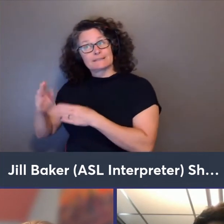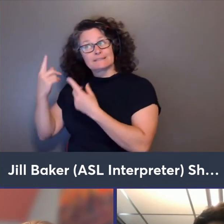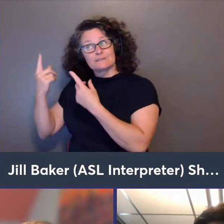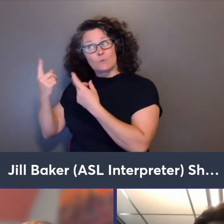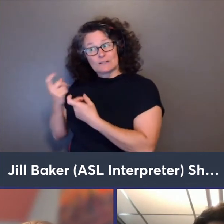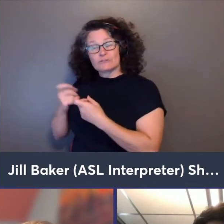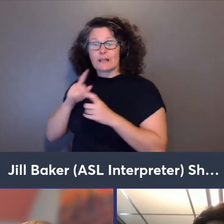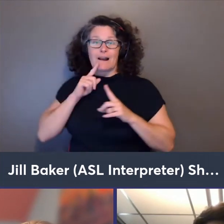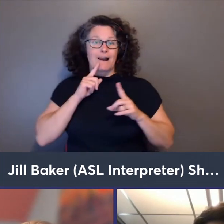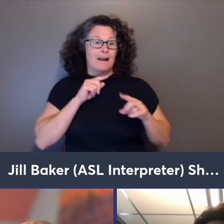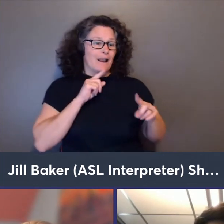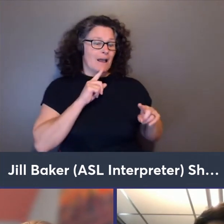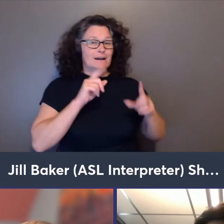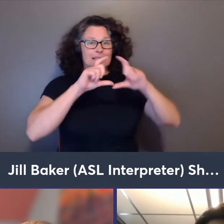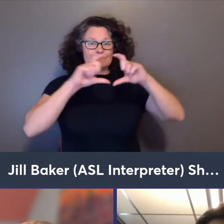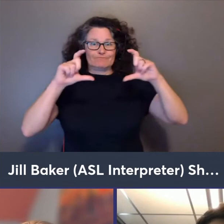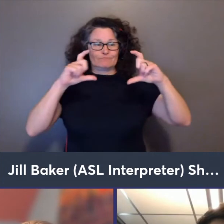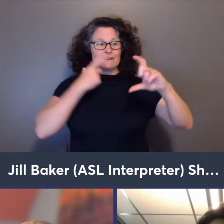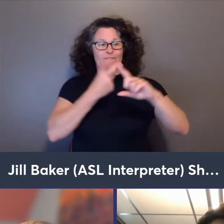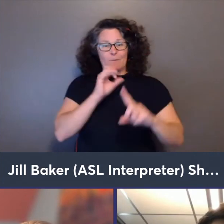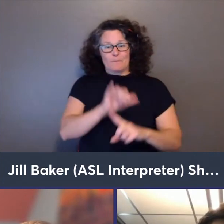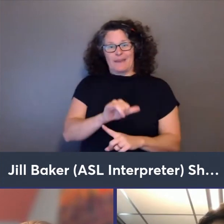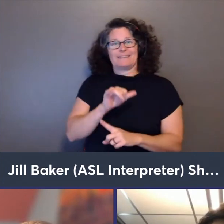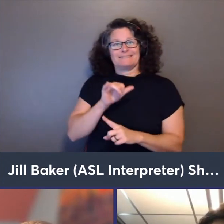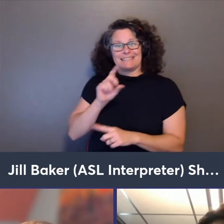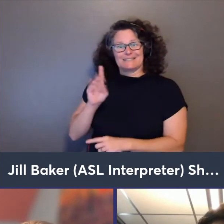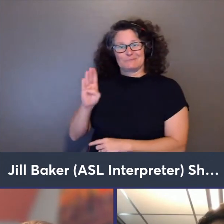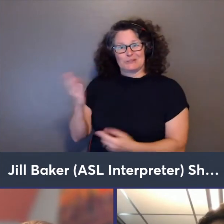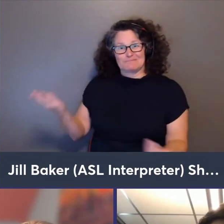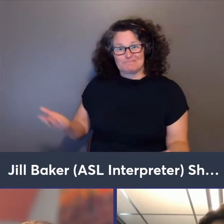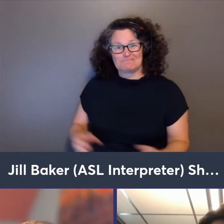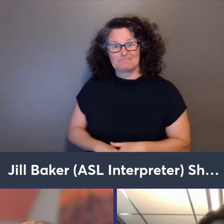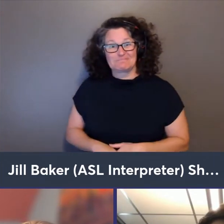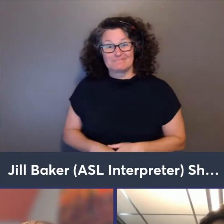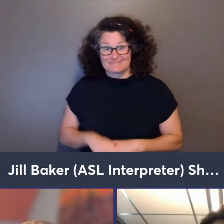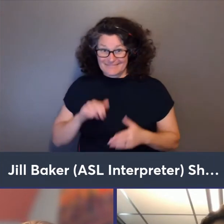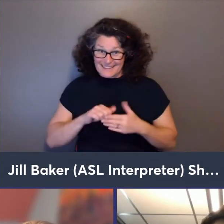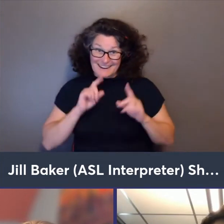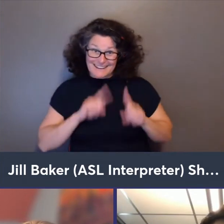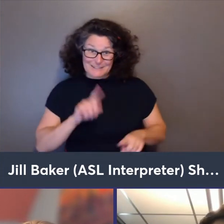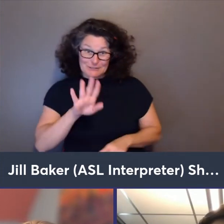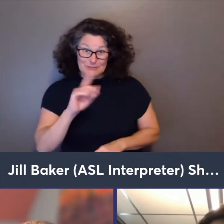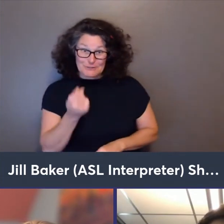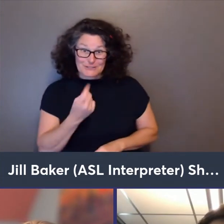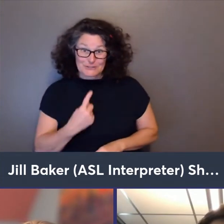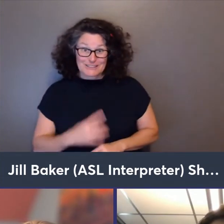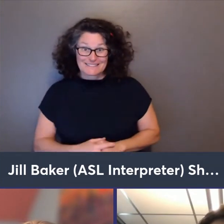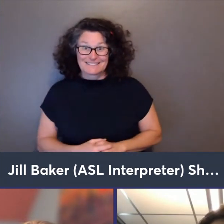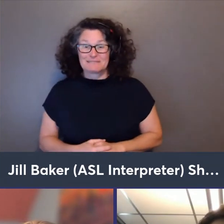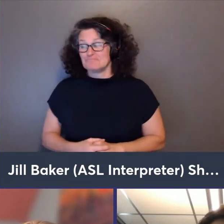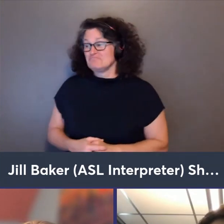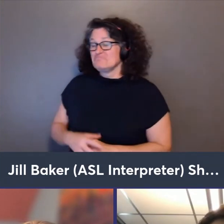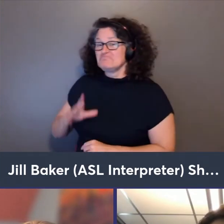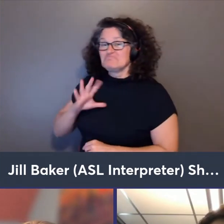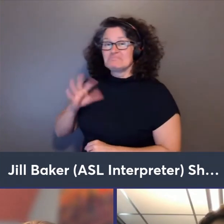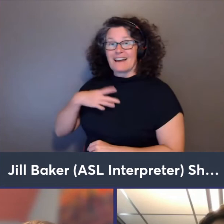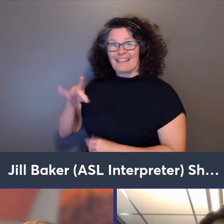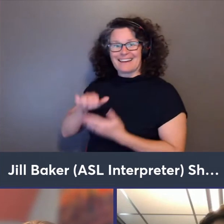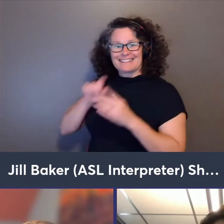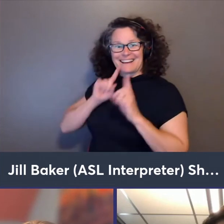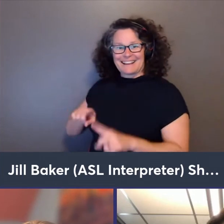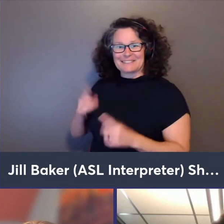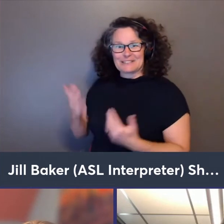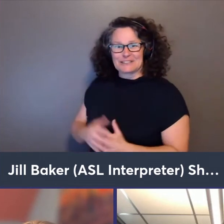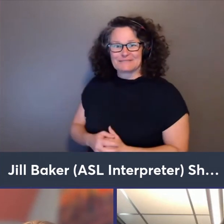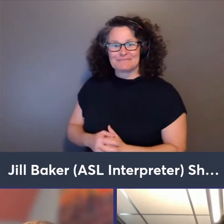insights derived from those dashboard. So does that answer your question? Yeah, I really like that answer. I mean, it kind